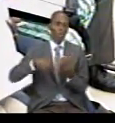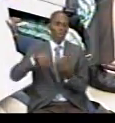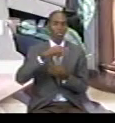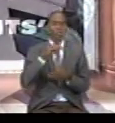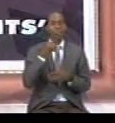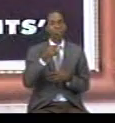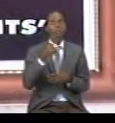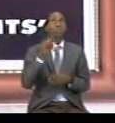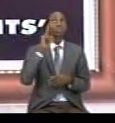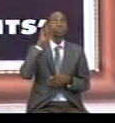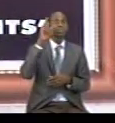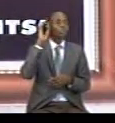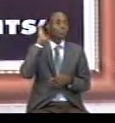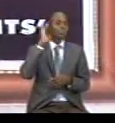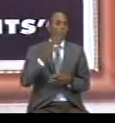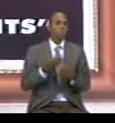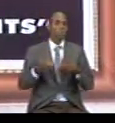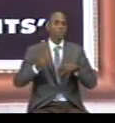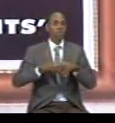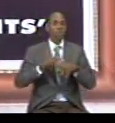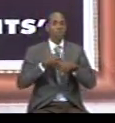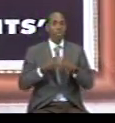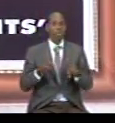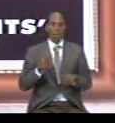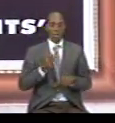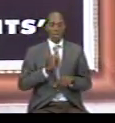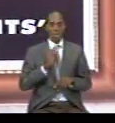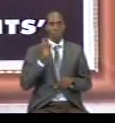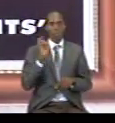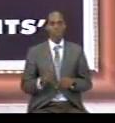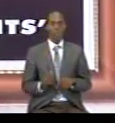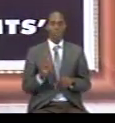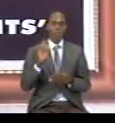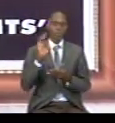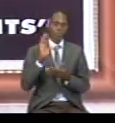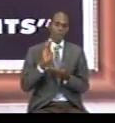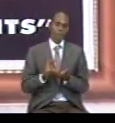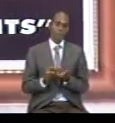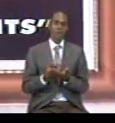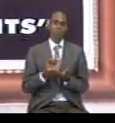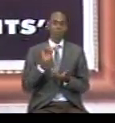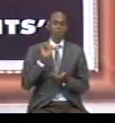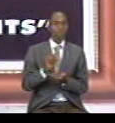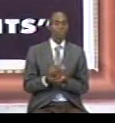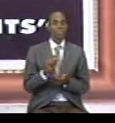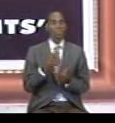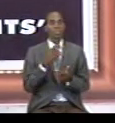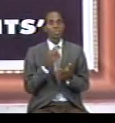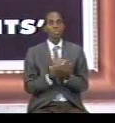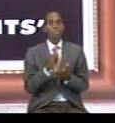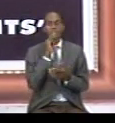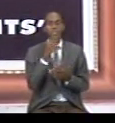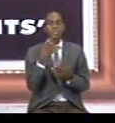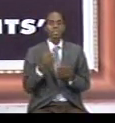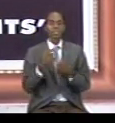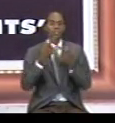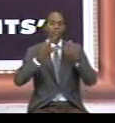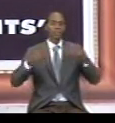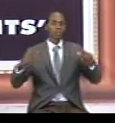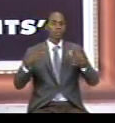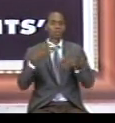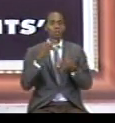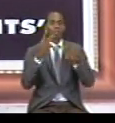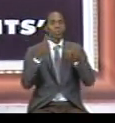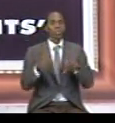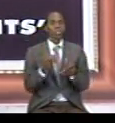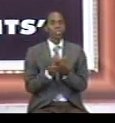But I must decrease. That's the attitude and that the language of a person that says, I'm a friend